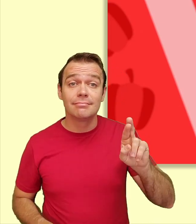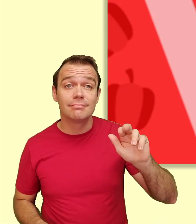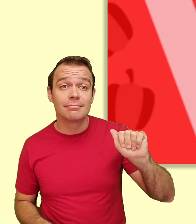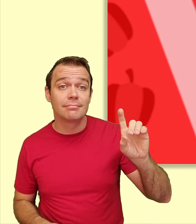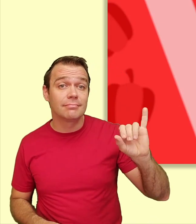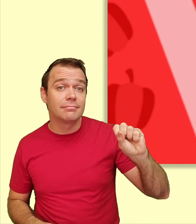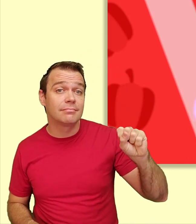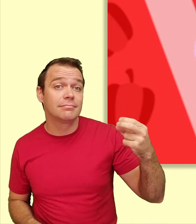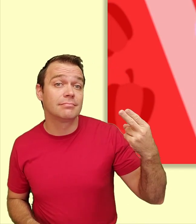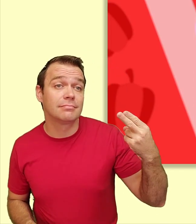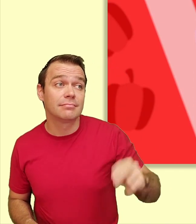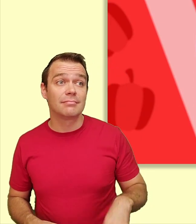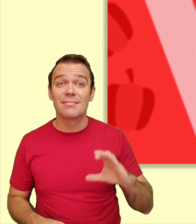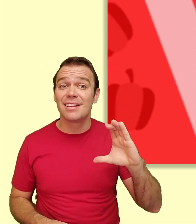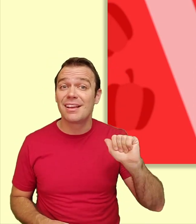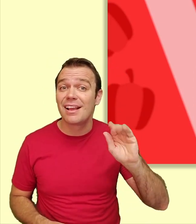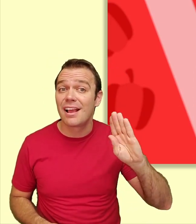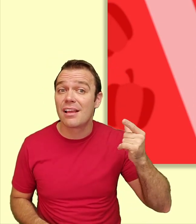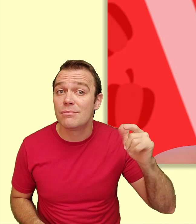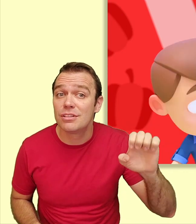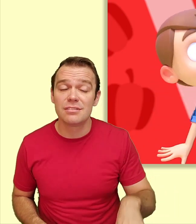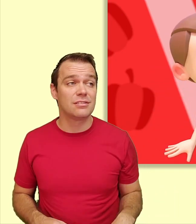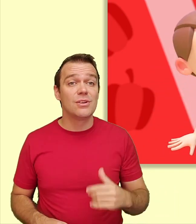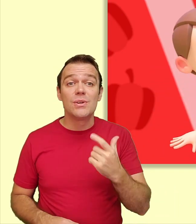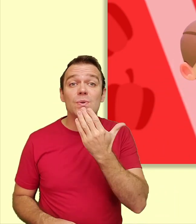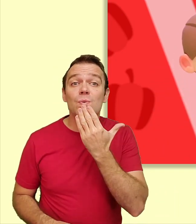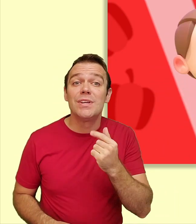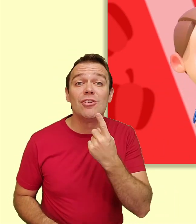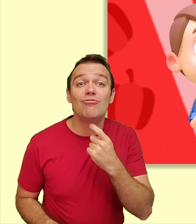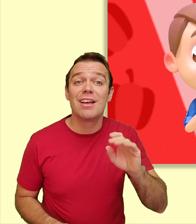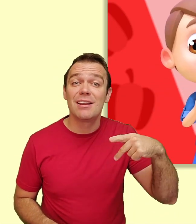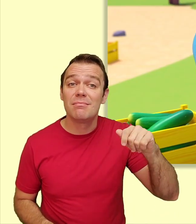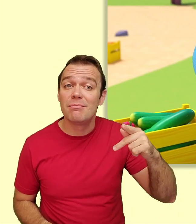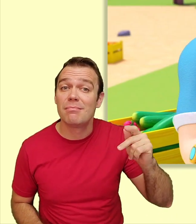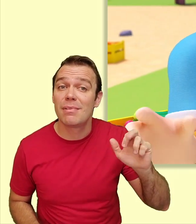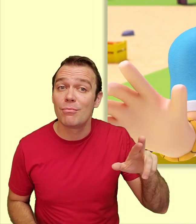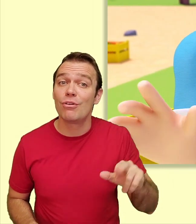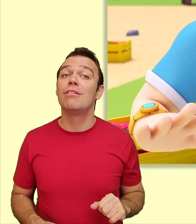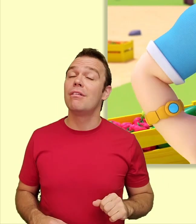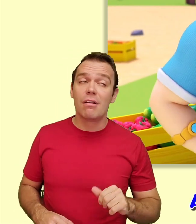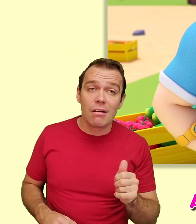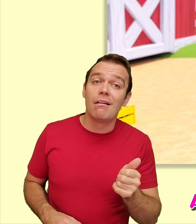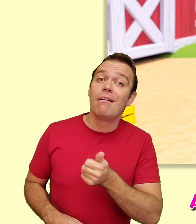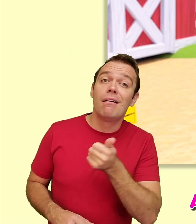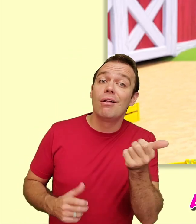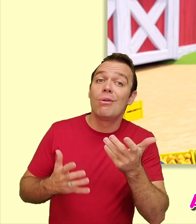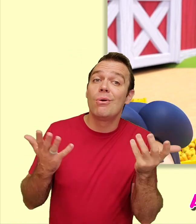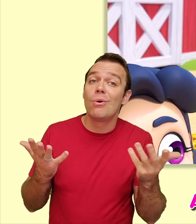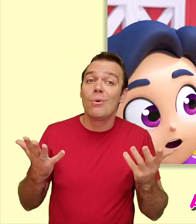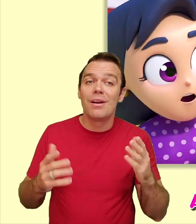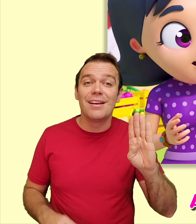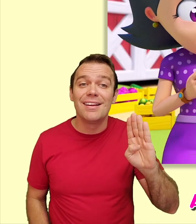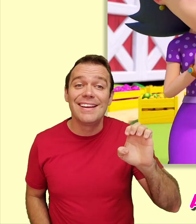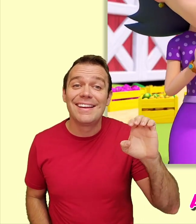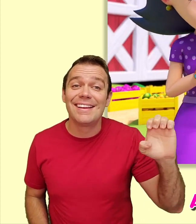Like radishes and cabbages and sweet red peppers. I like them too. And for a treat,